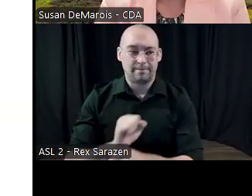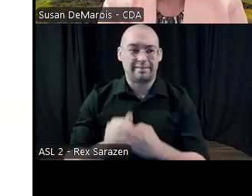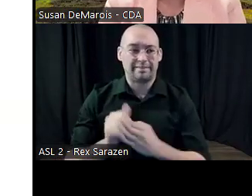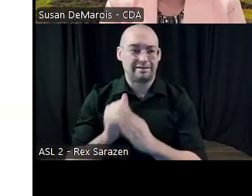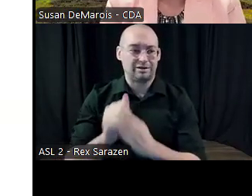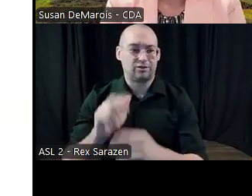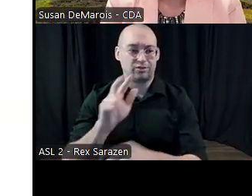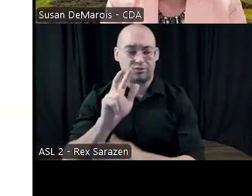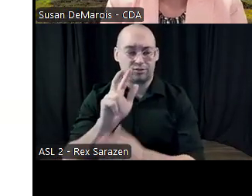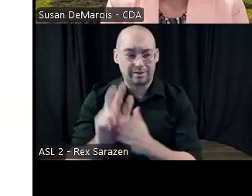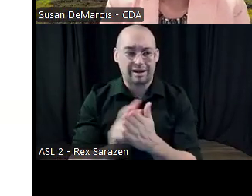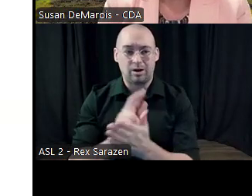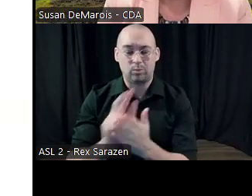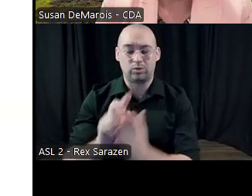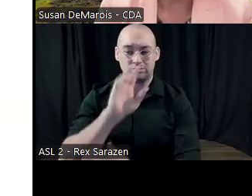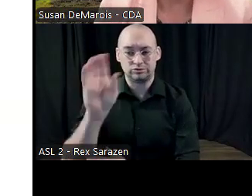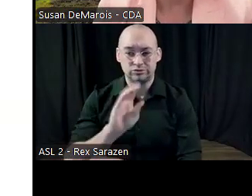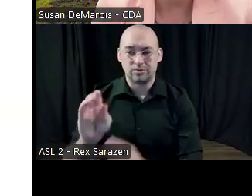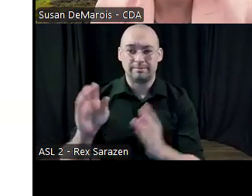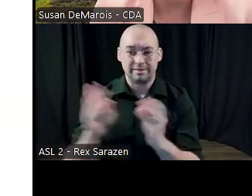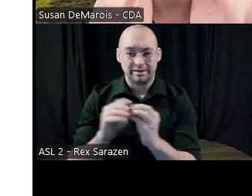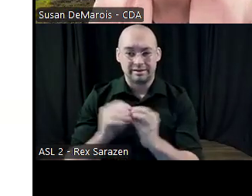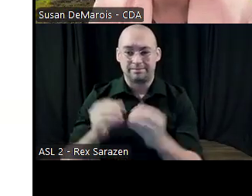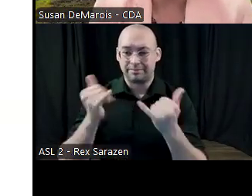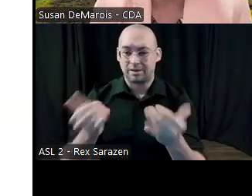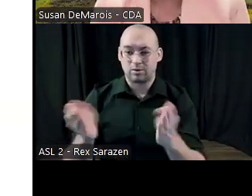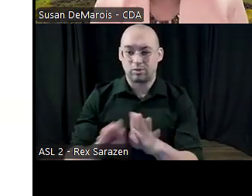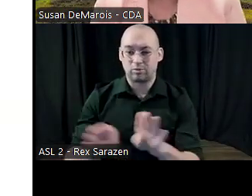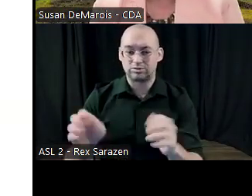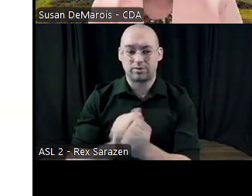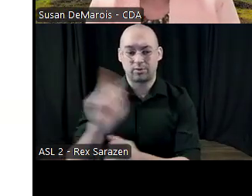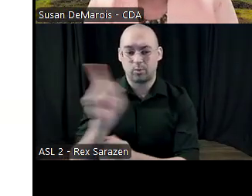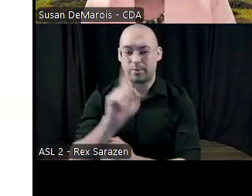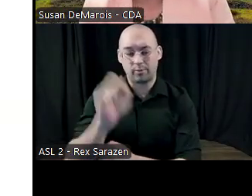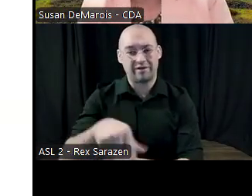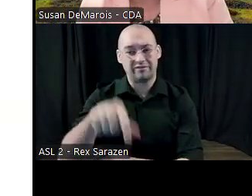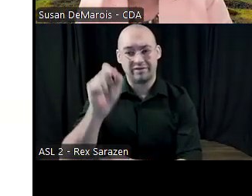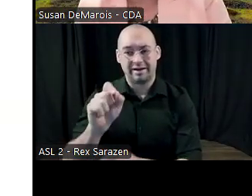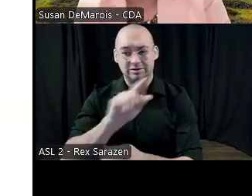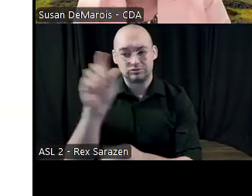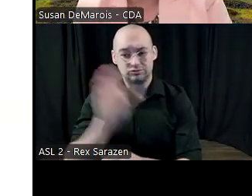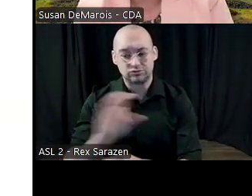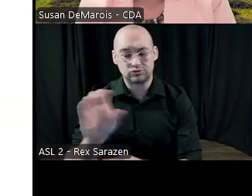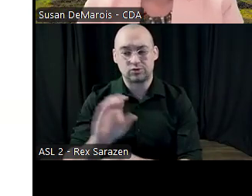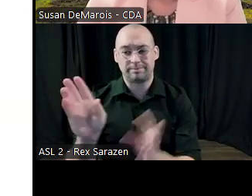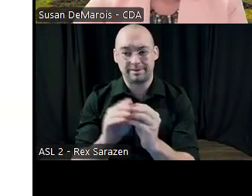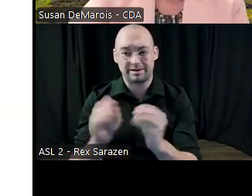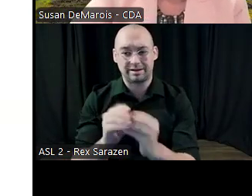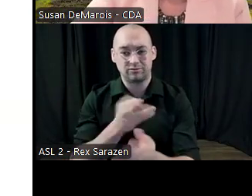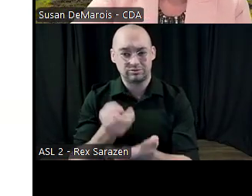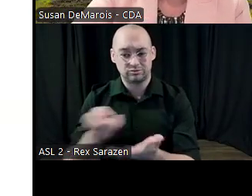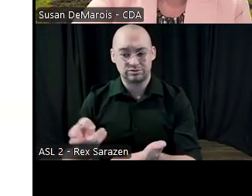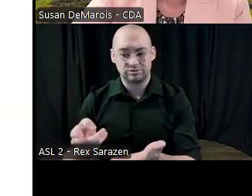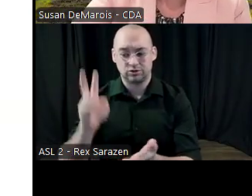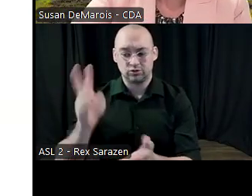Zoom meeting. And we close with where you can find the meeting materials. And the 2 remaining meetings for